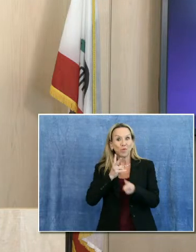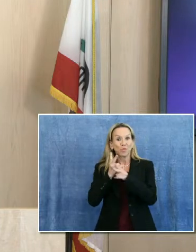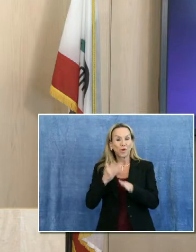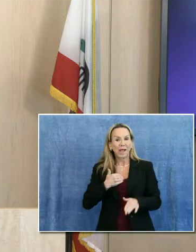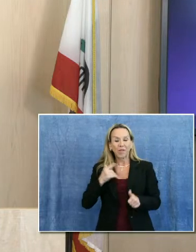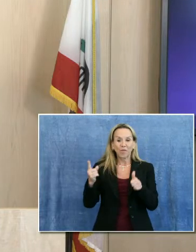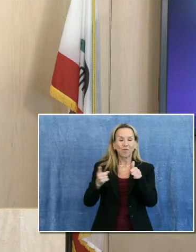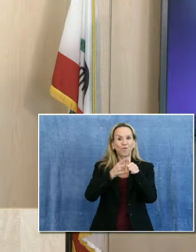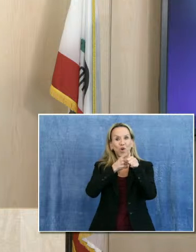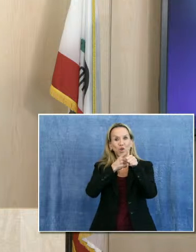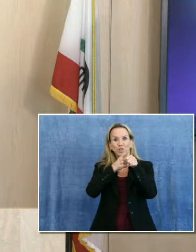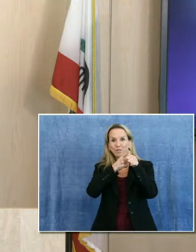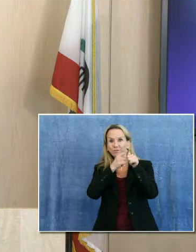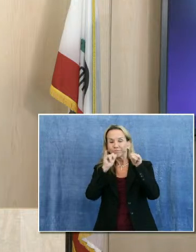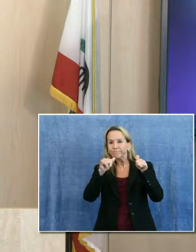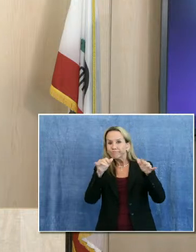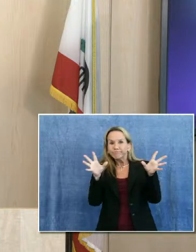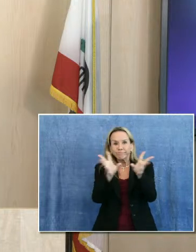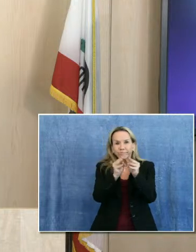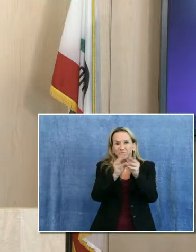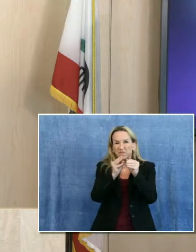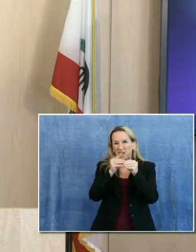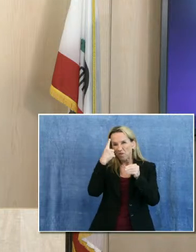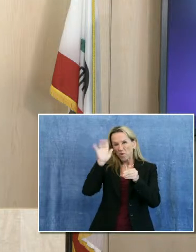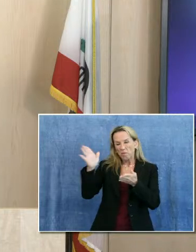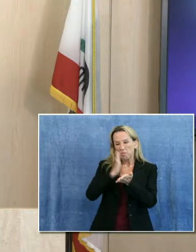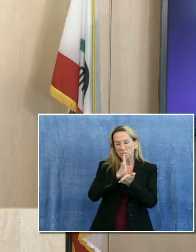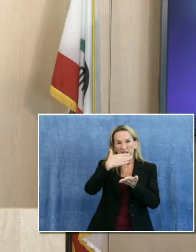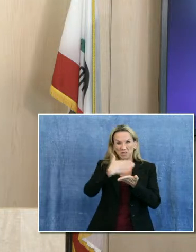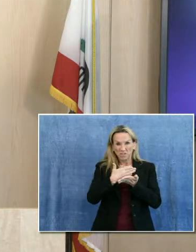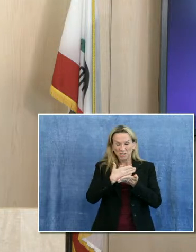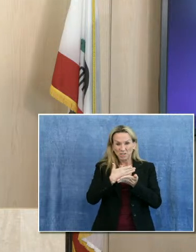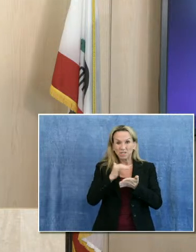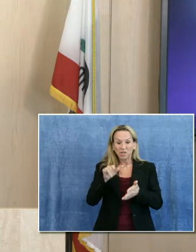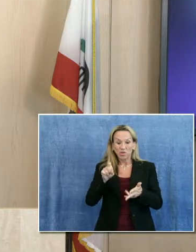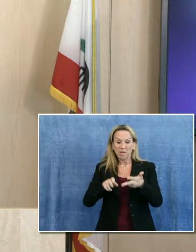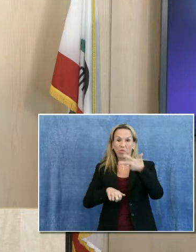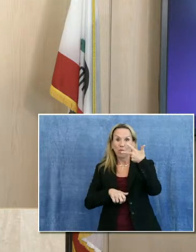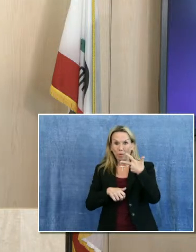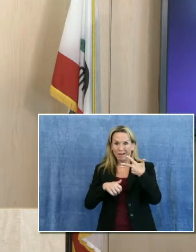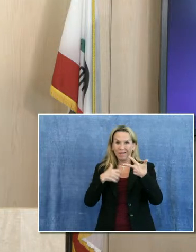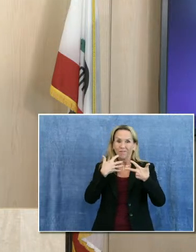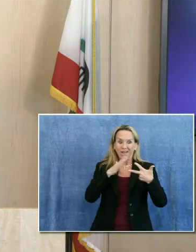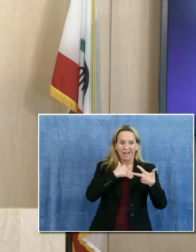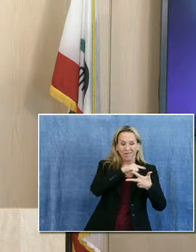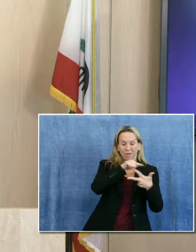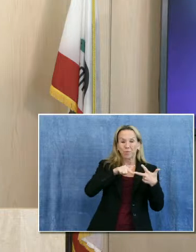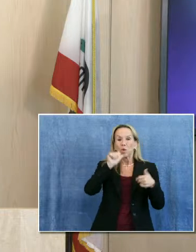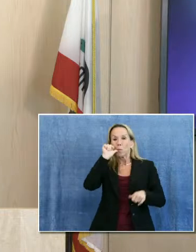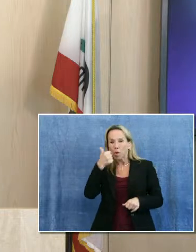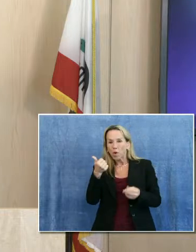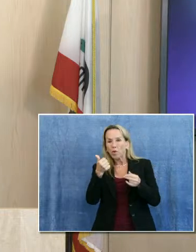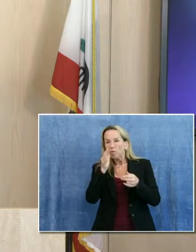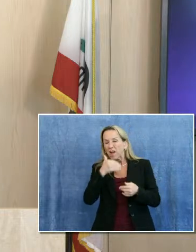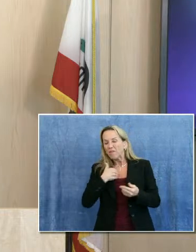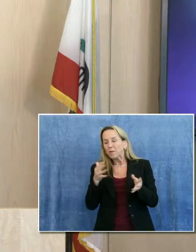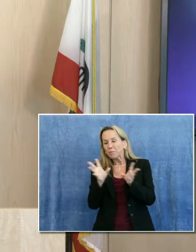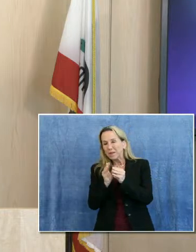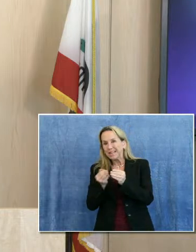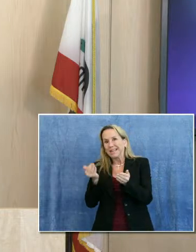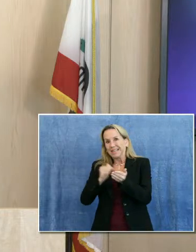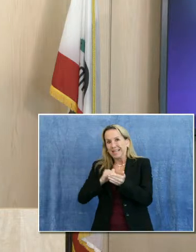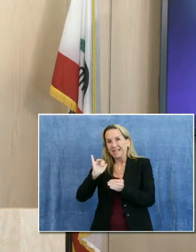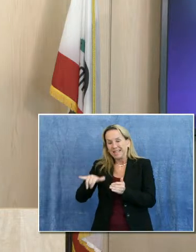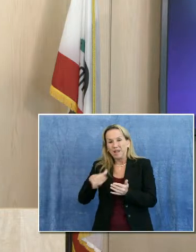two hearings on our budget, and we will have another budget hearing tomorrow night at 5:30, and I'll give some more information about how people can